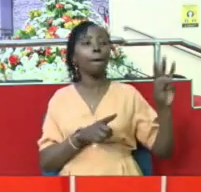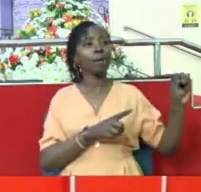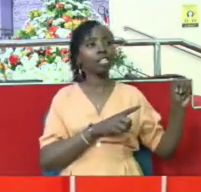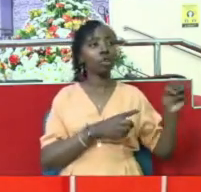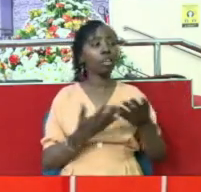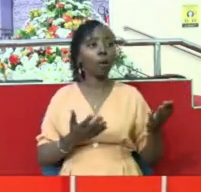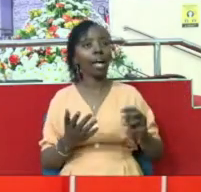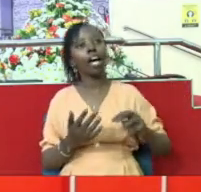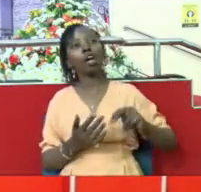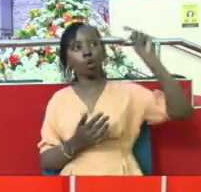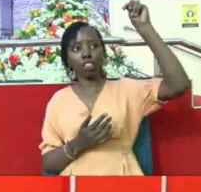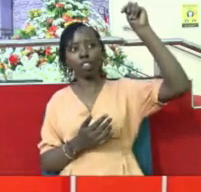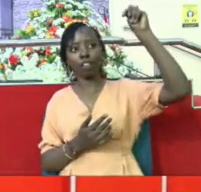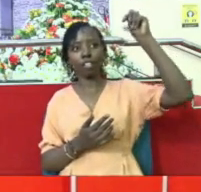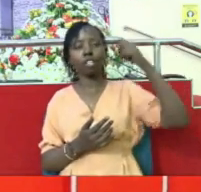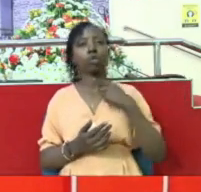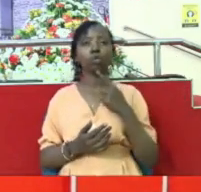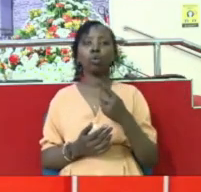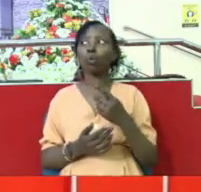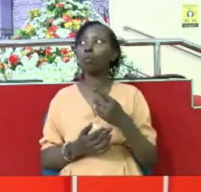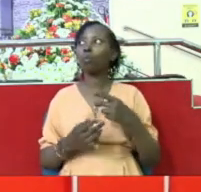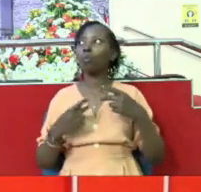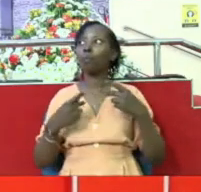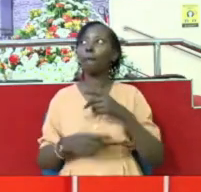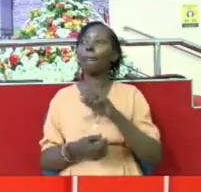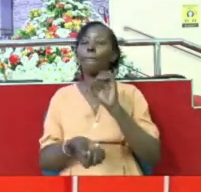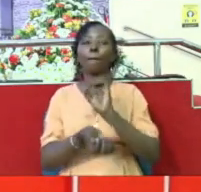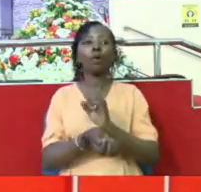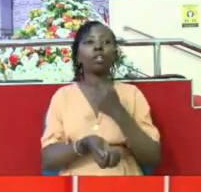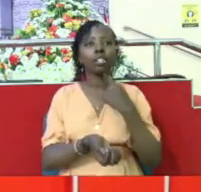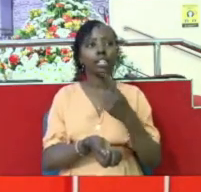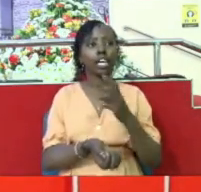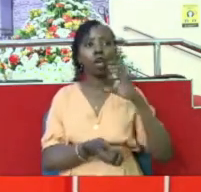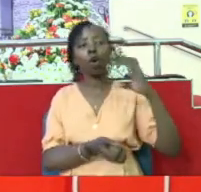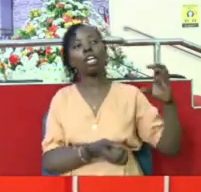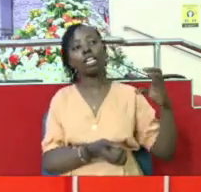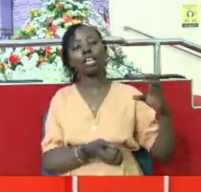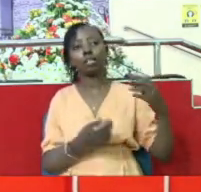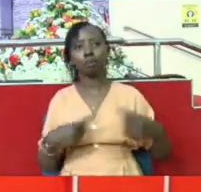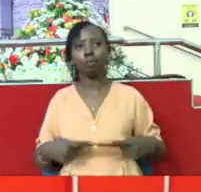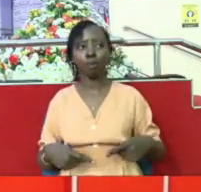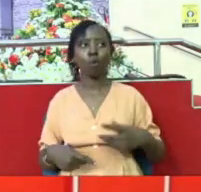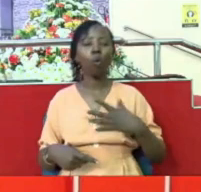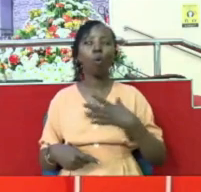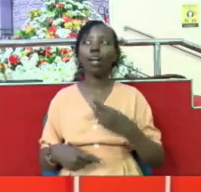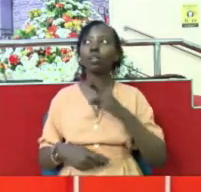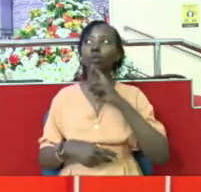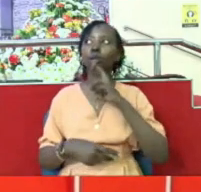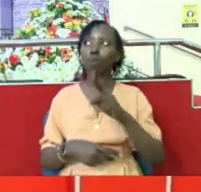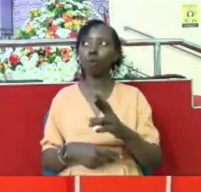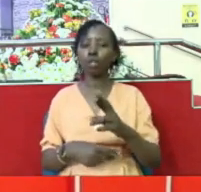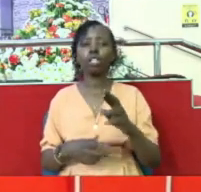telling the Corinthians? Asema nini wa Korintho? He is telling them, I want to tell you a report ningependa kuambia ripoti that I